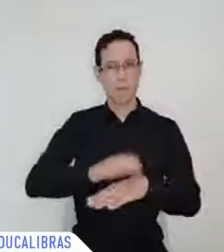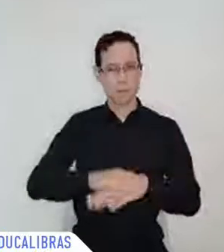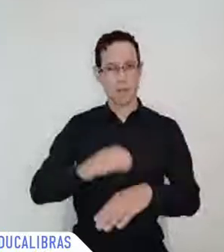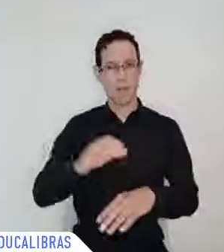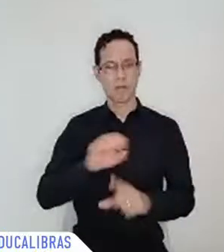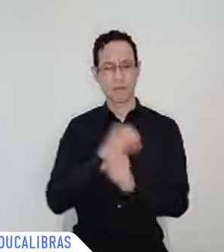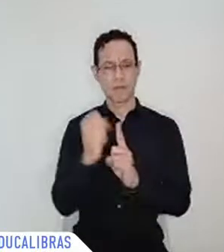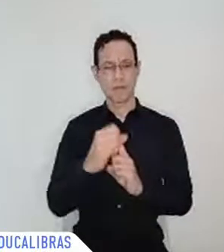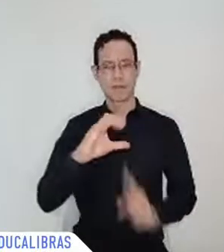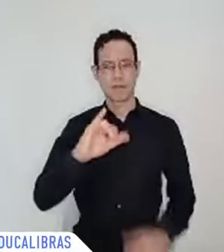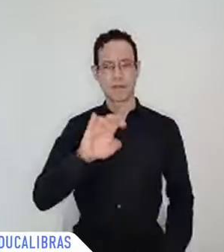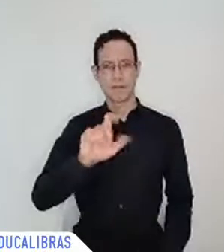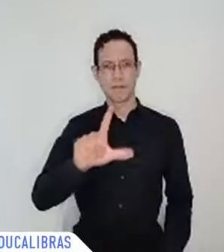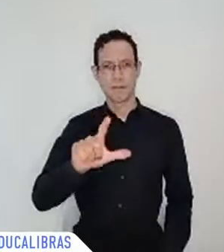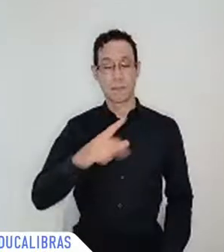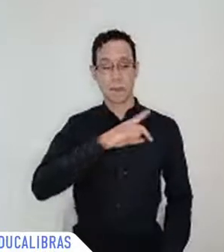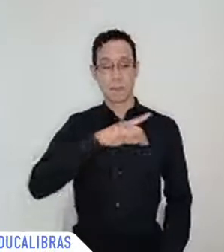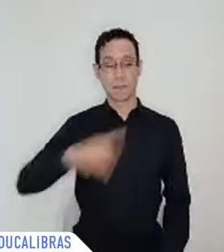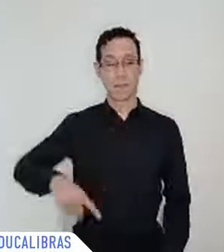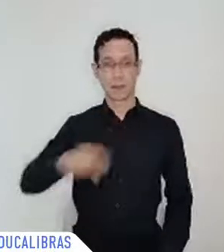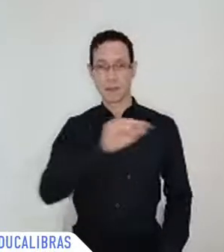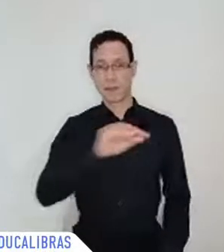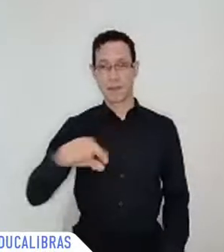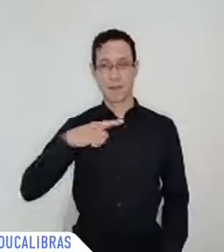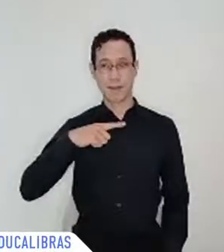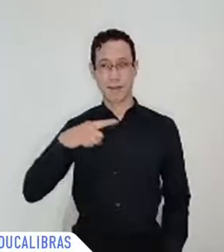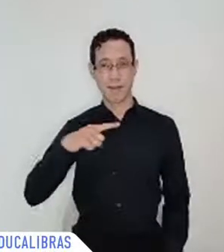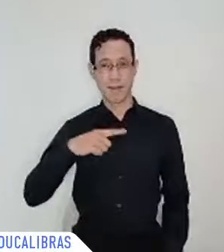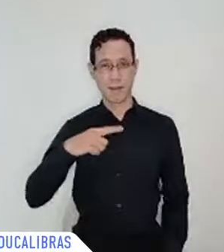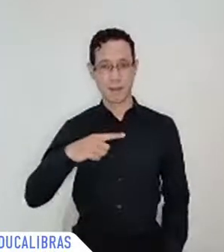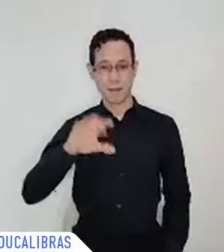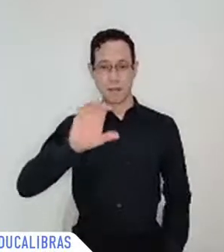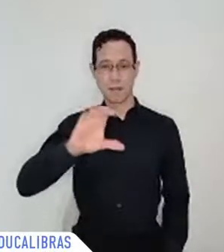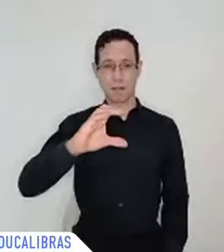rights, and that's why